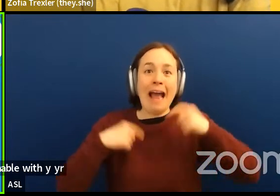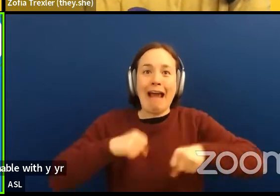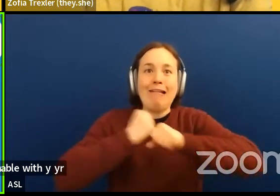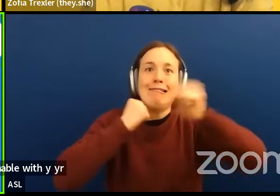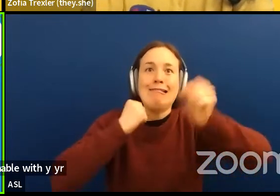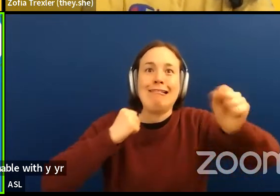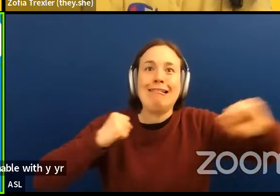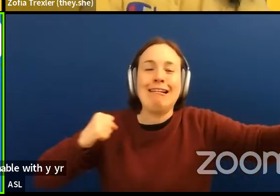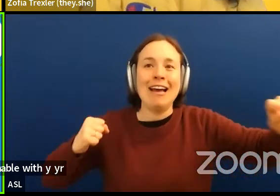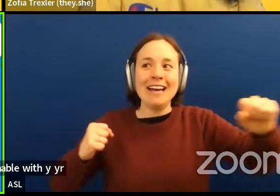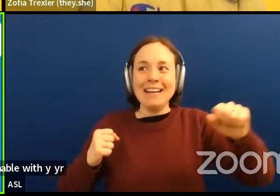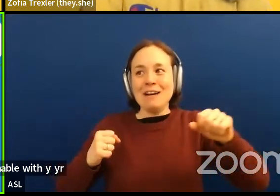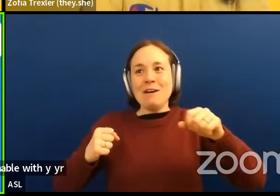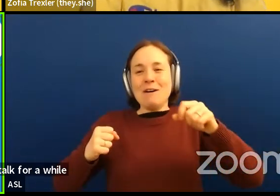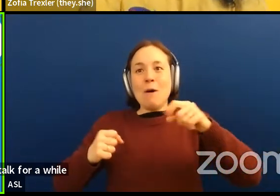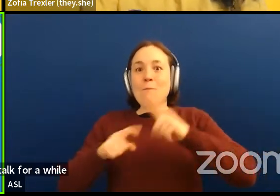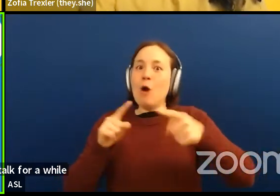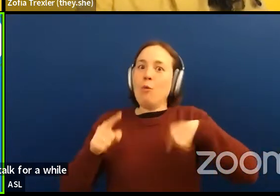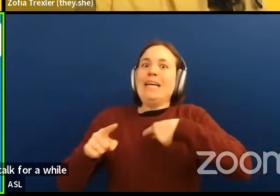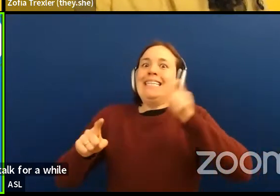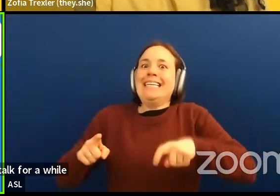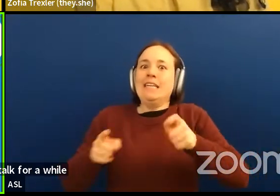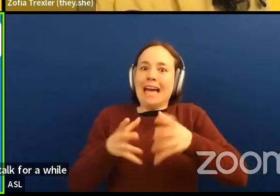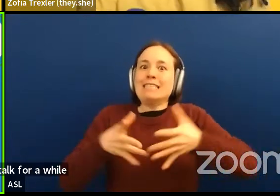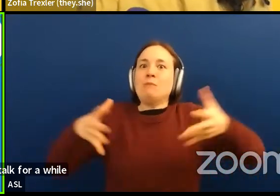buy-in investment on DO Network.